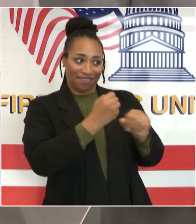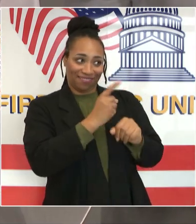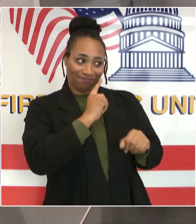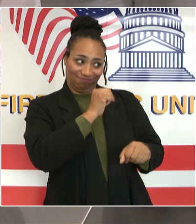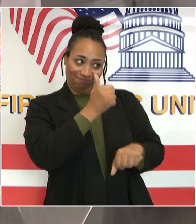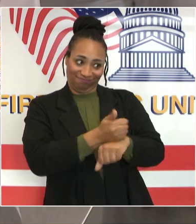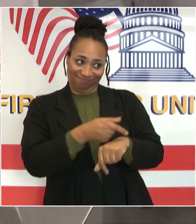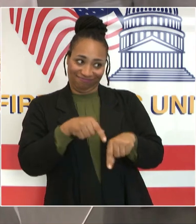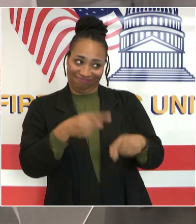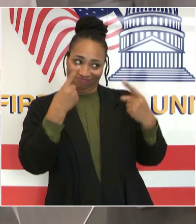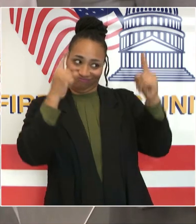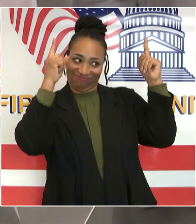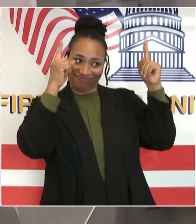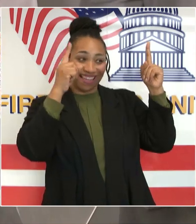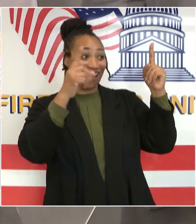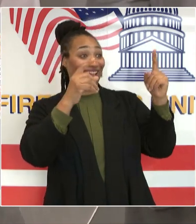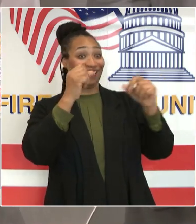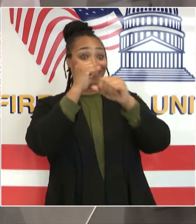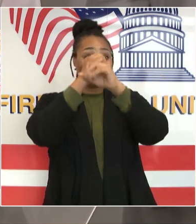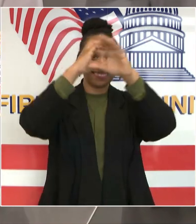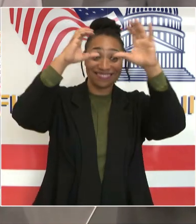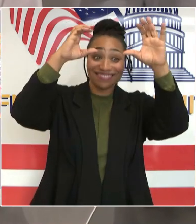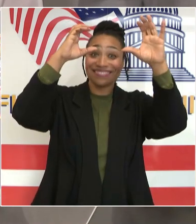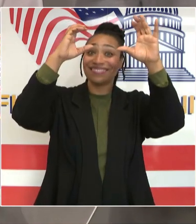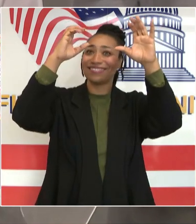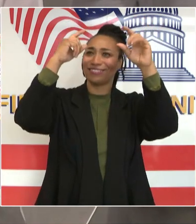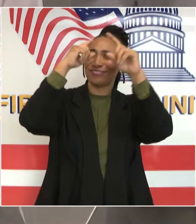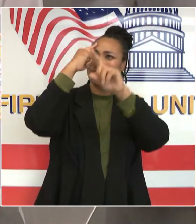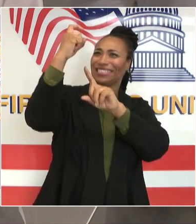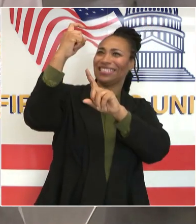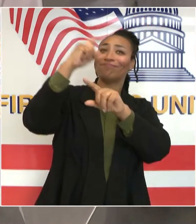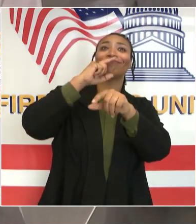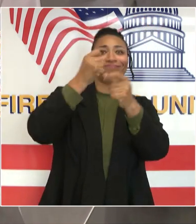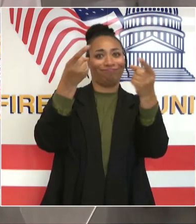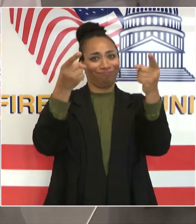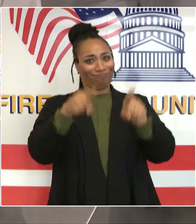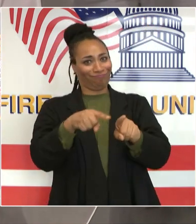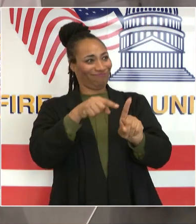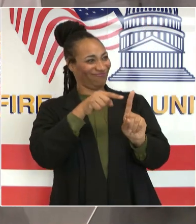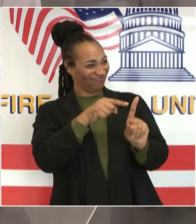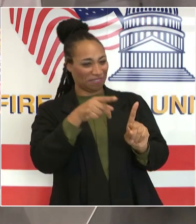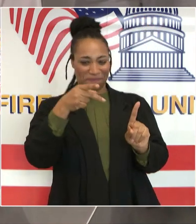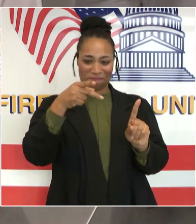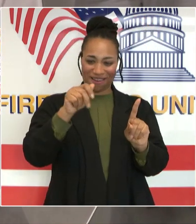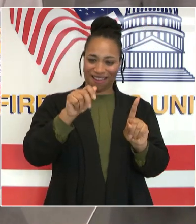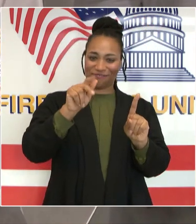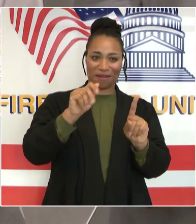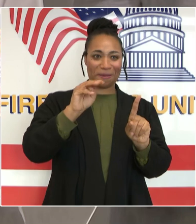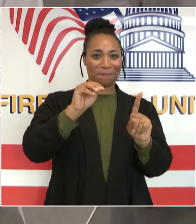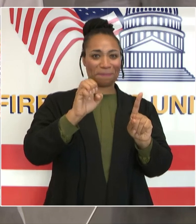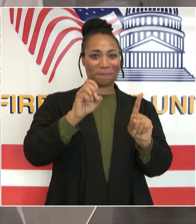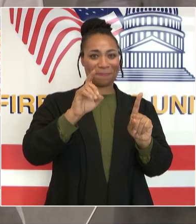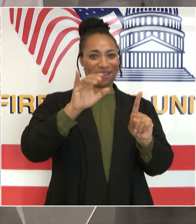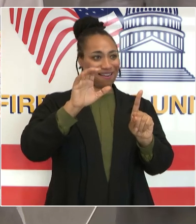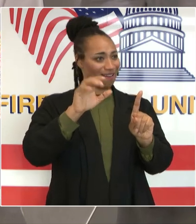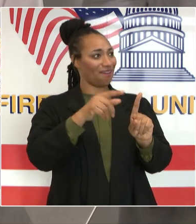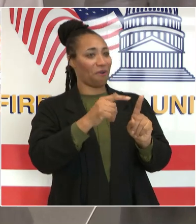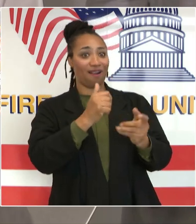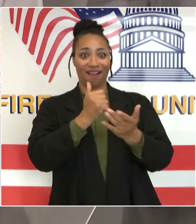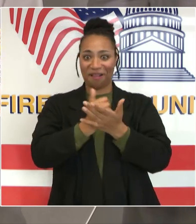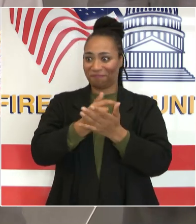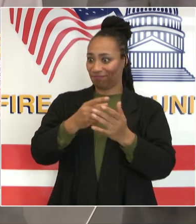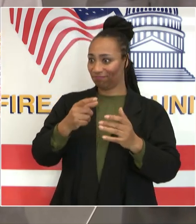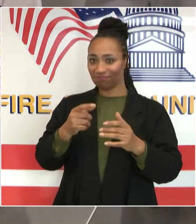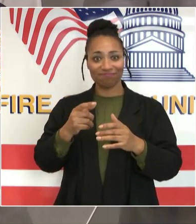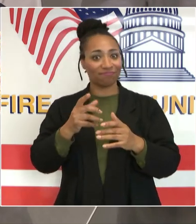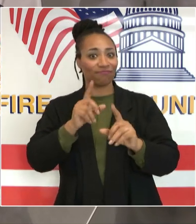having a paramedic school that helps us train the responders that everybody needs. Deputy Mayor and so many